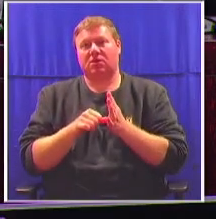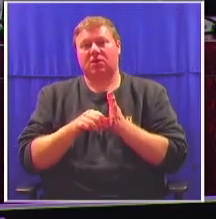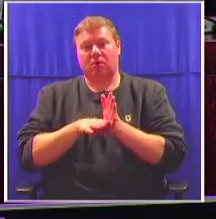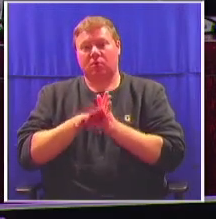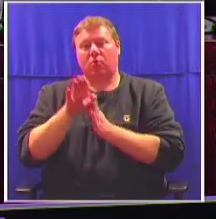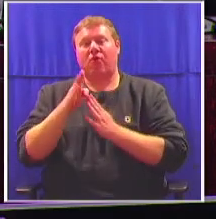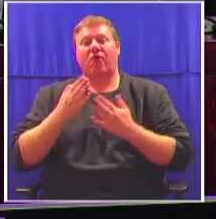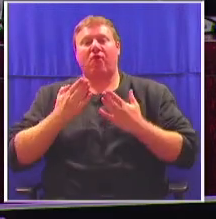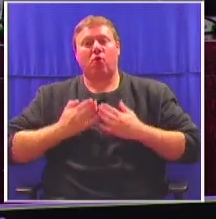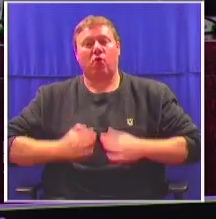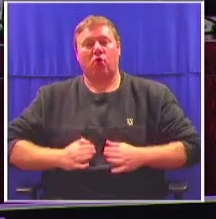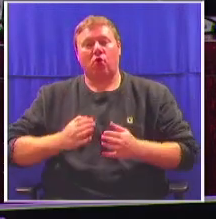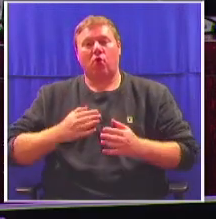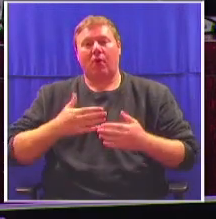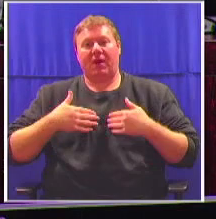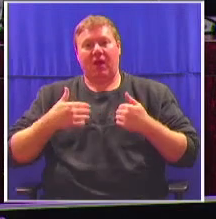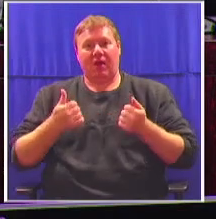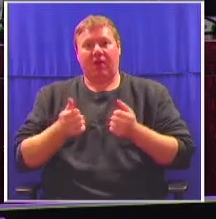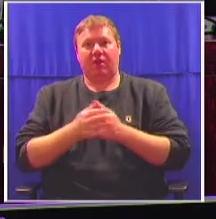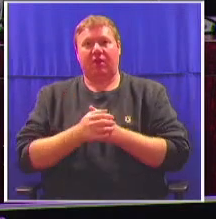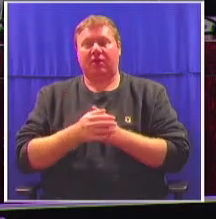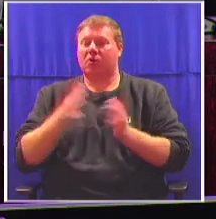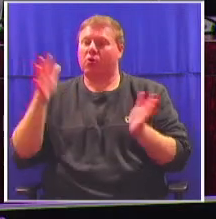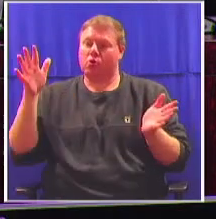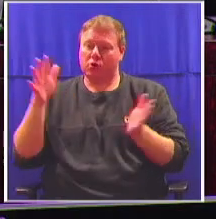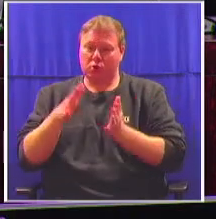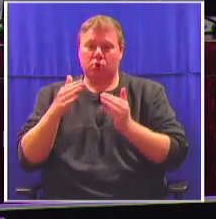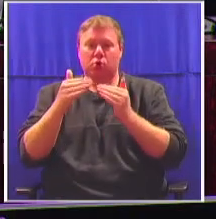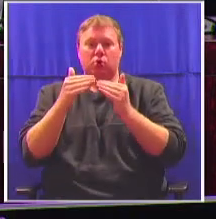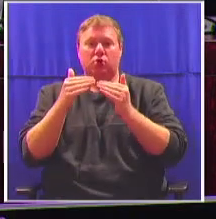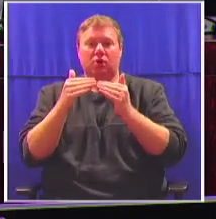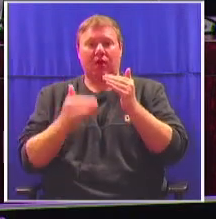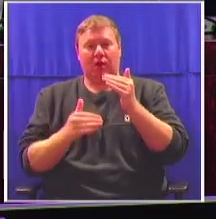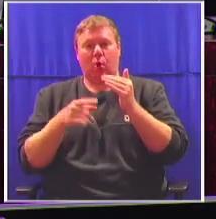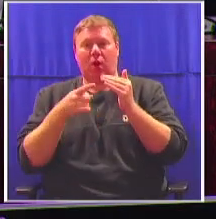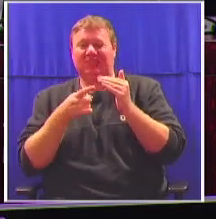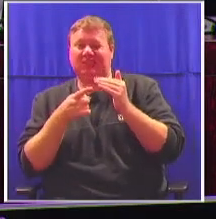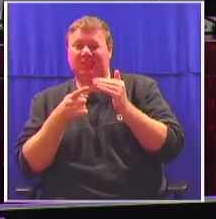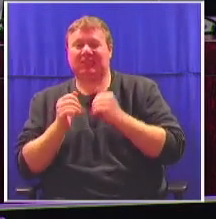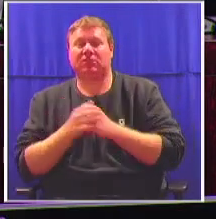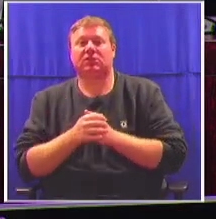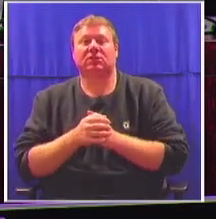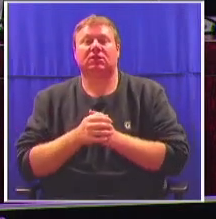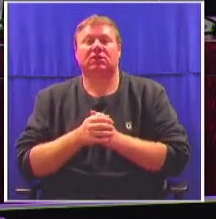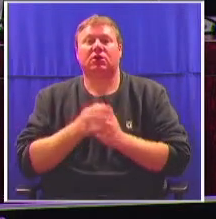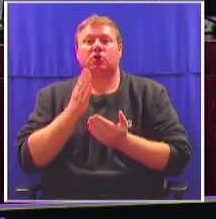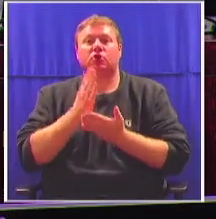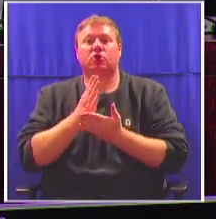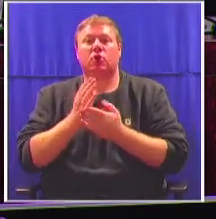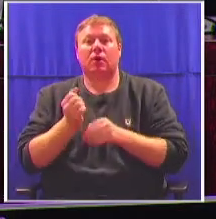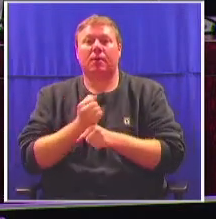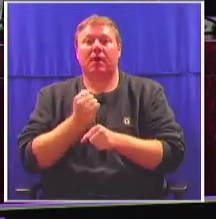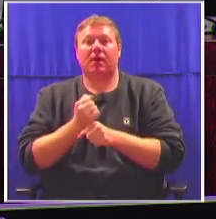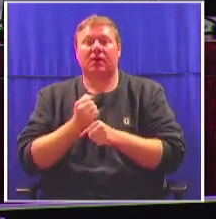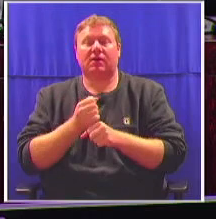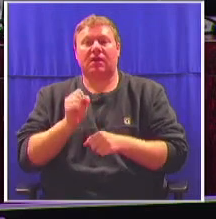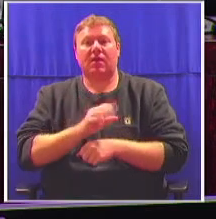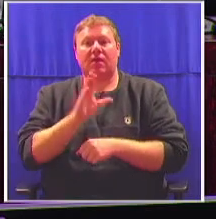health, reducing inequality, and enabling South Africans to live more productive